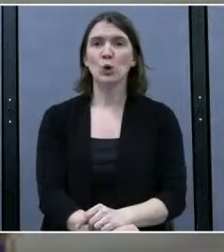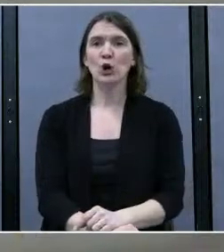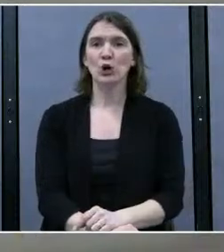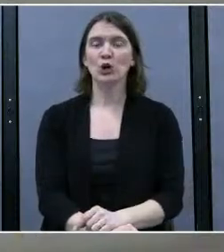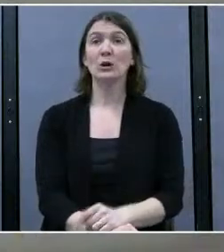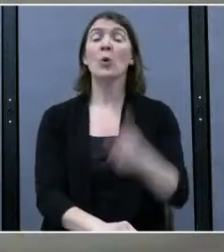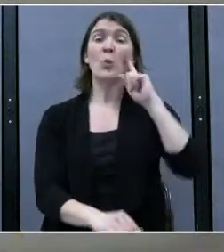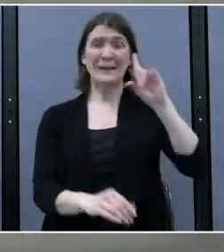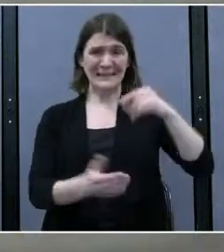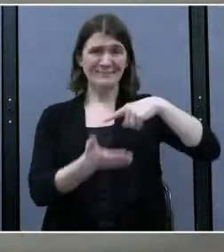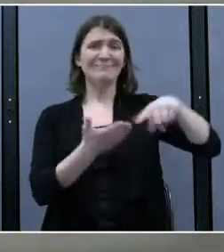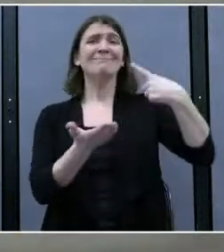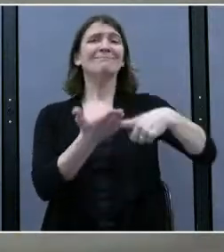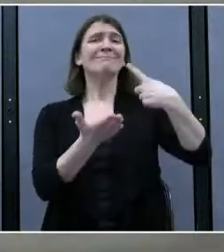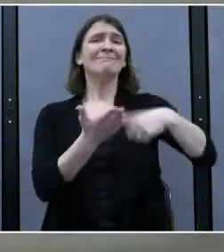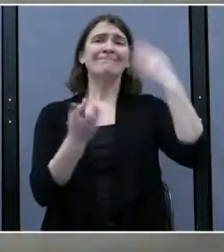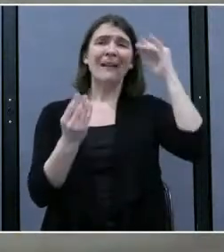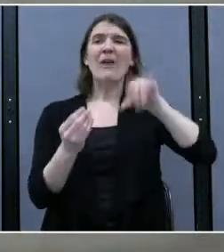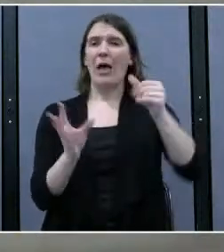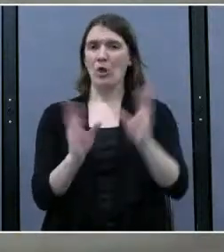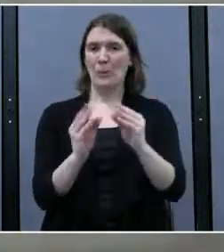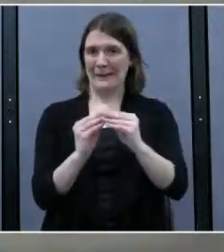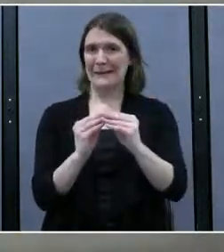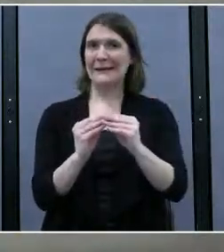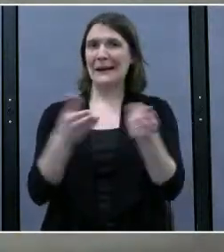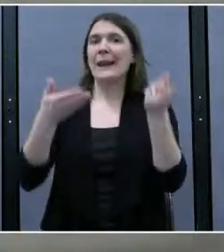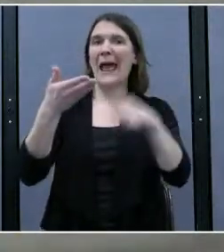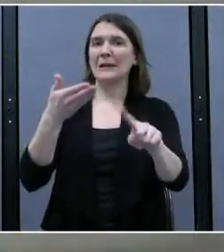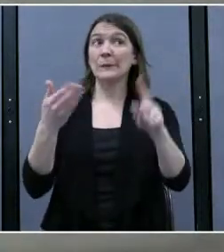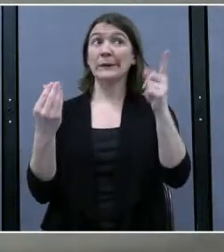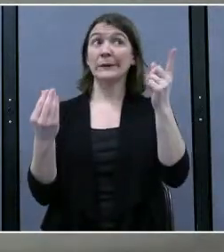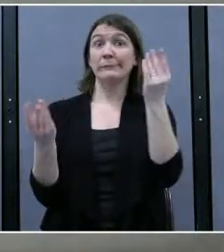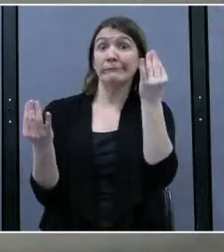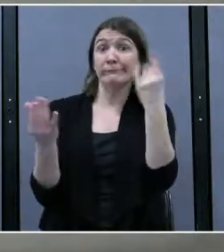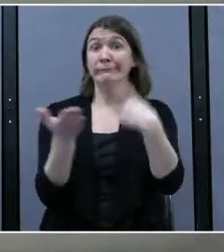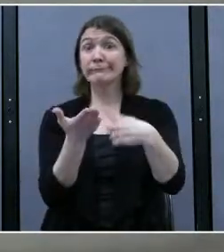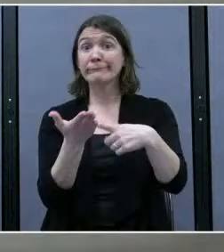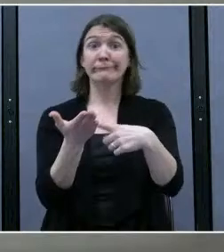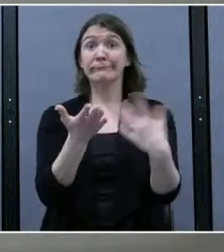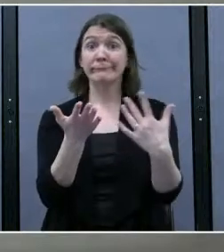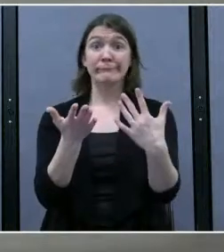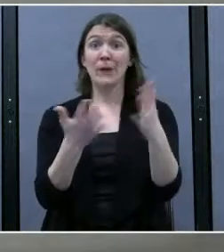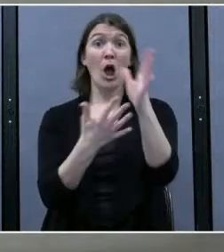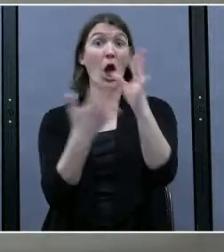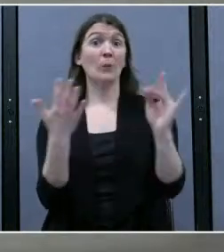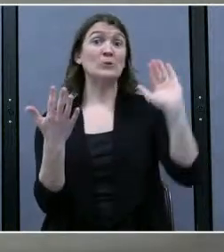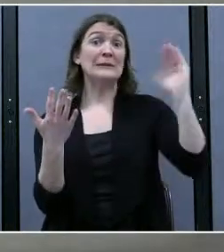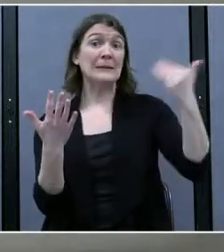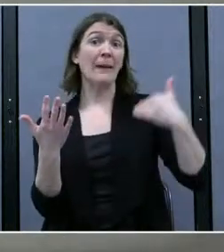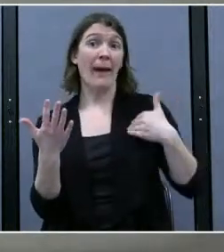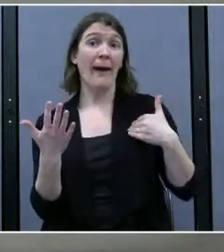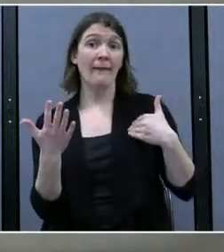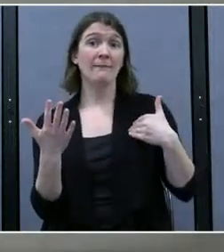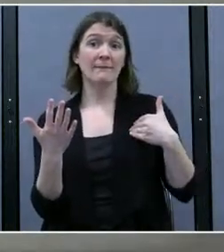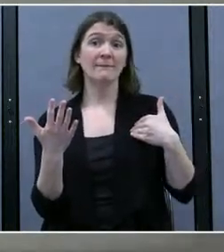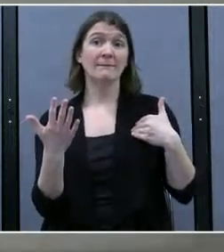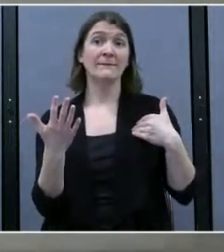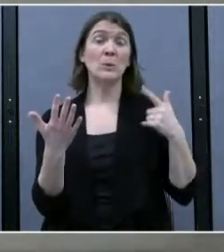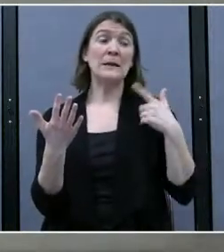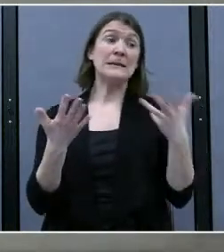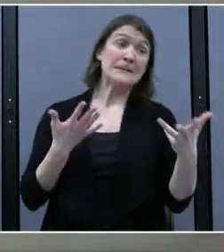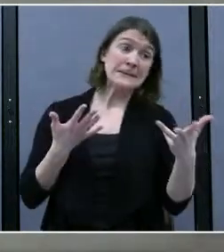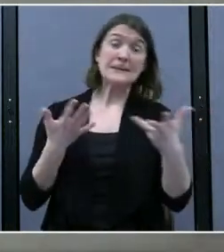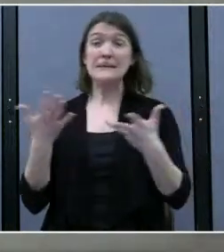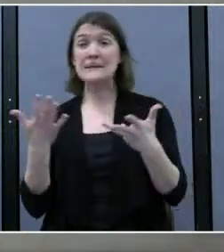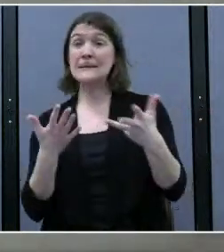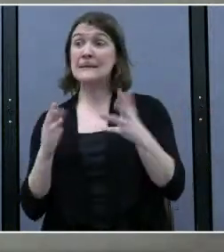meeting about that this week. We've got another meeting about that next week. There are a couple of different options that we've been working through